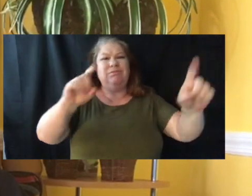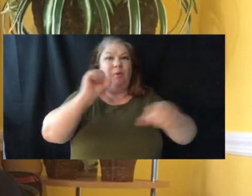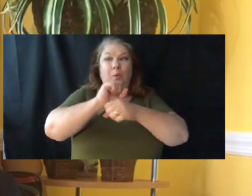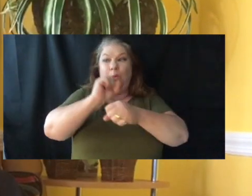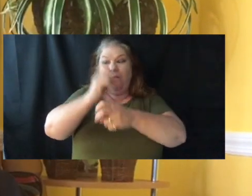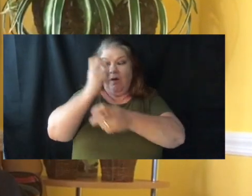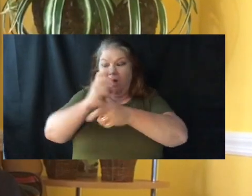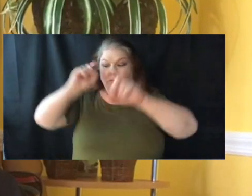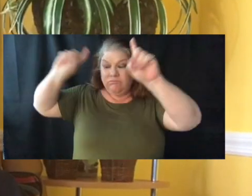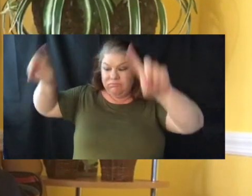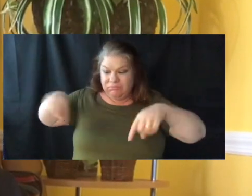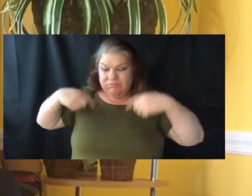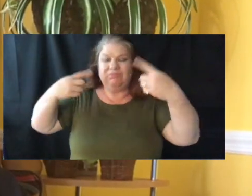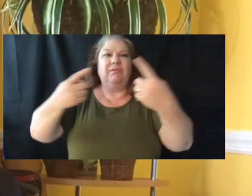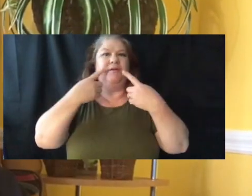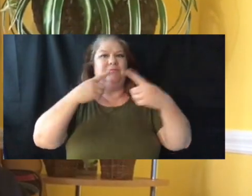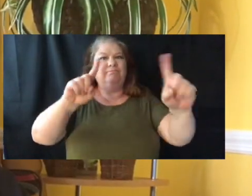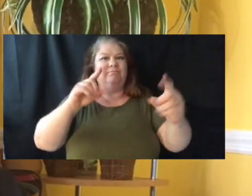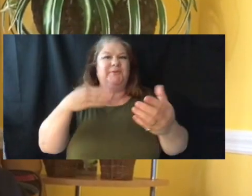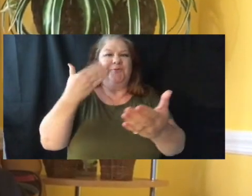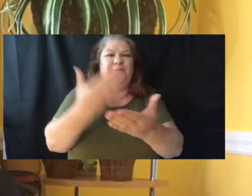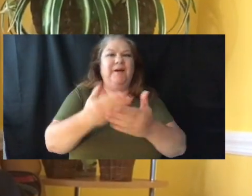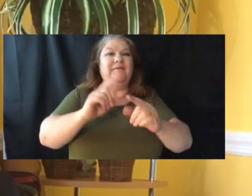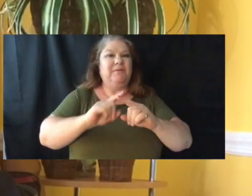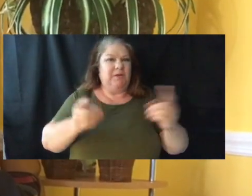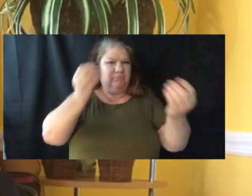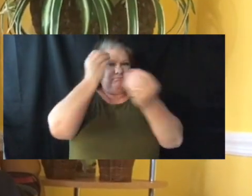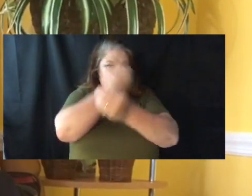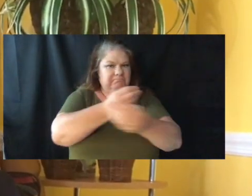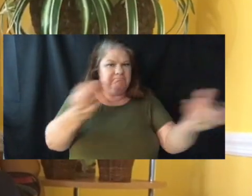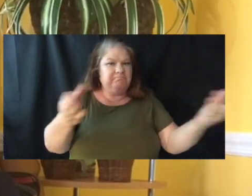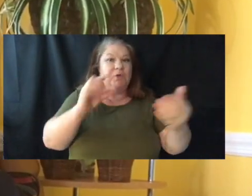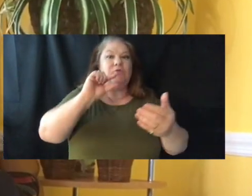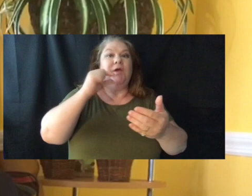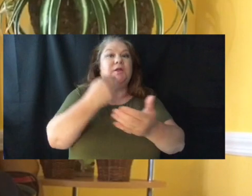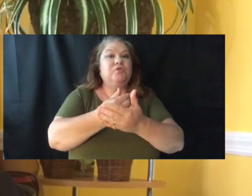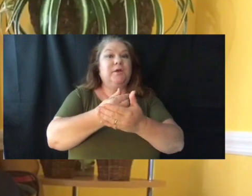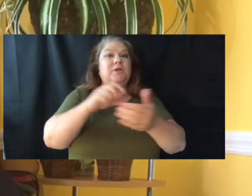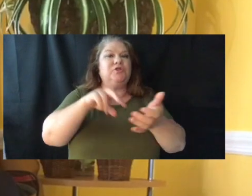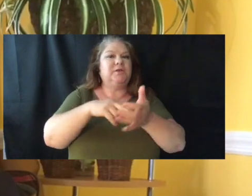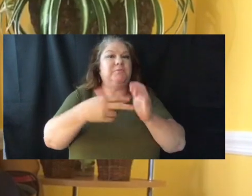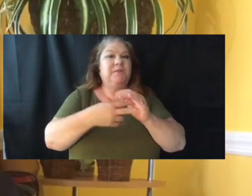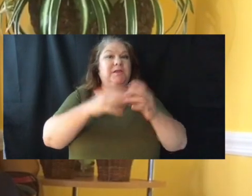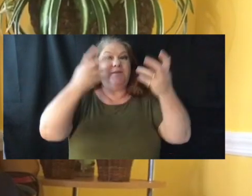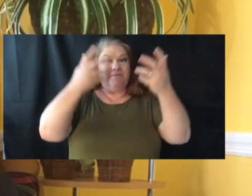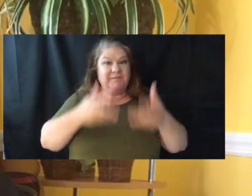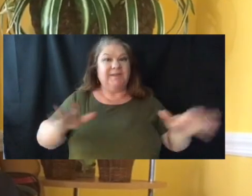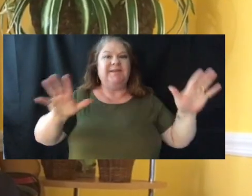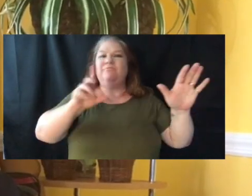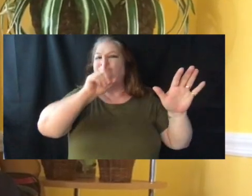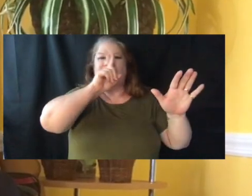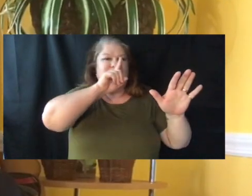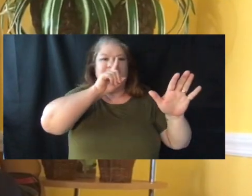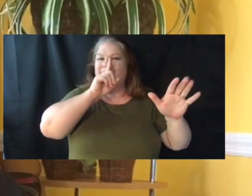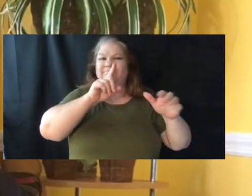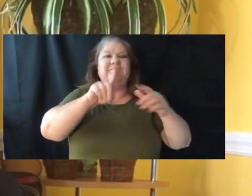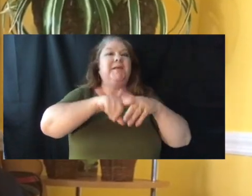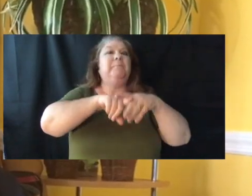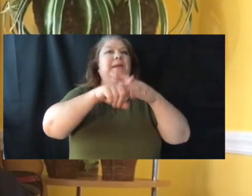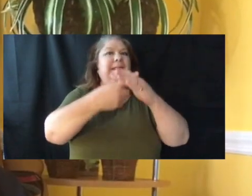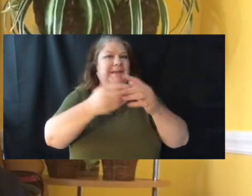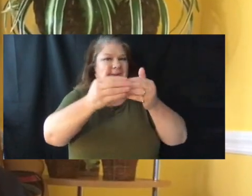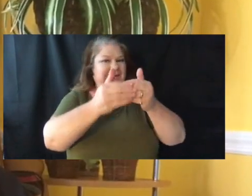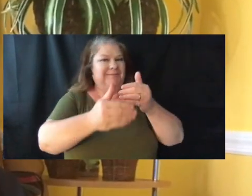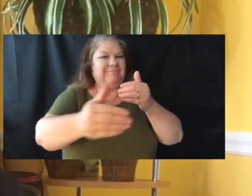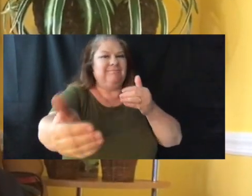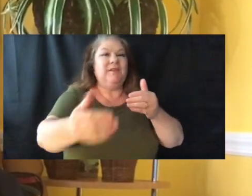this point, but I want to tell you that graduations only mark the beginning of life's journey. You have already